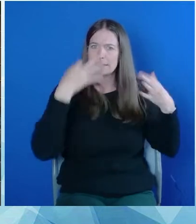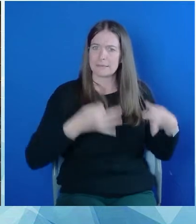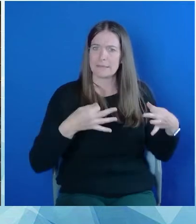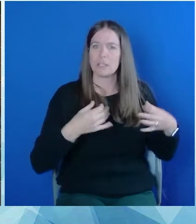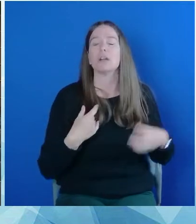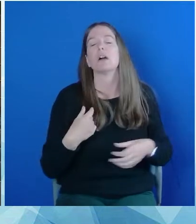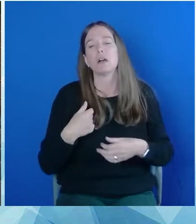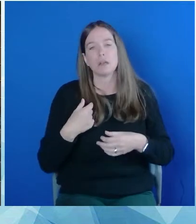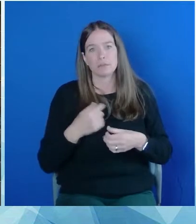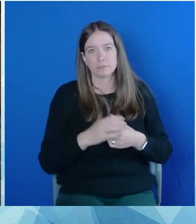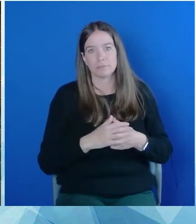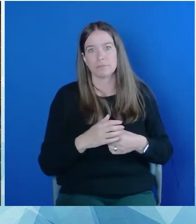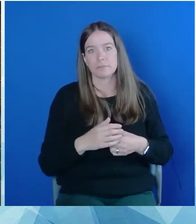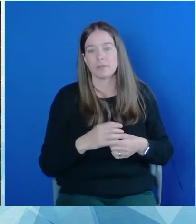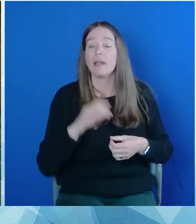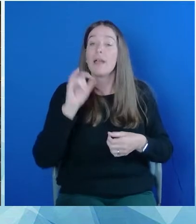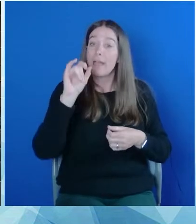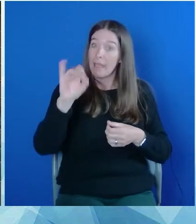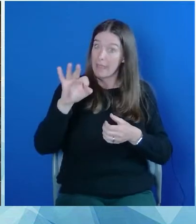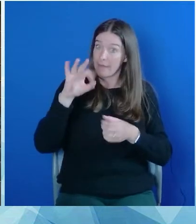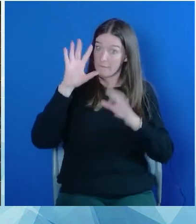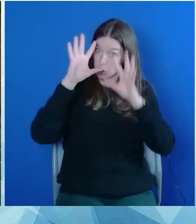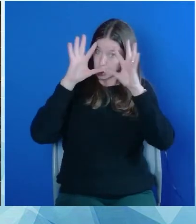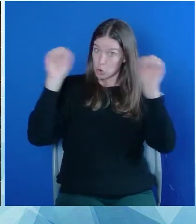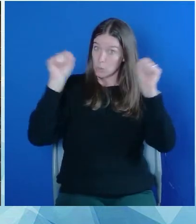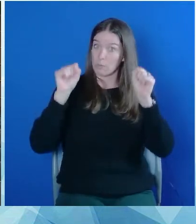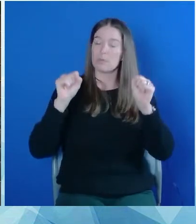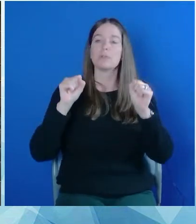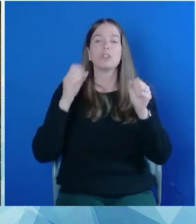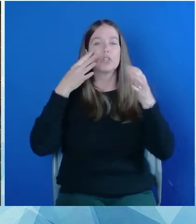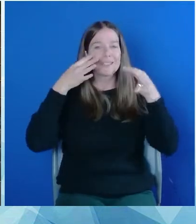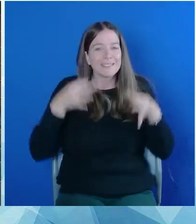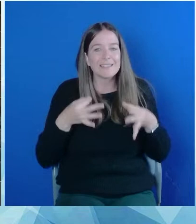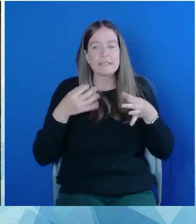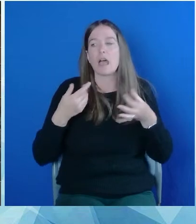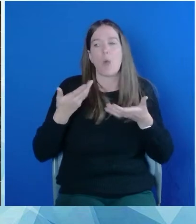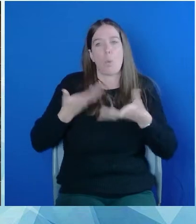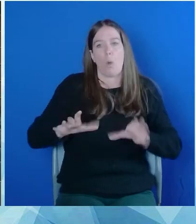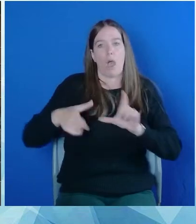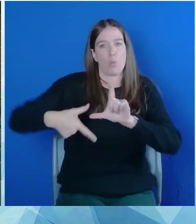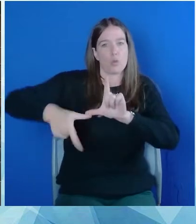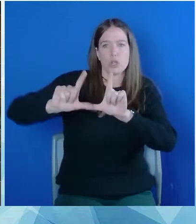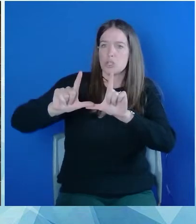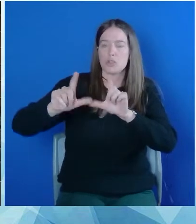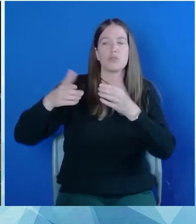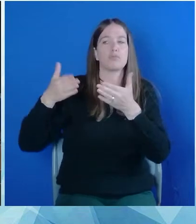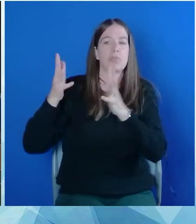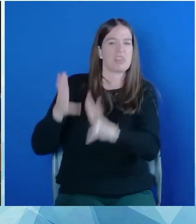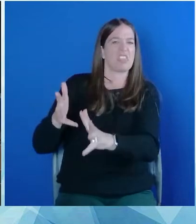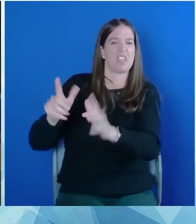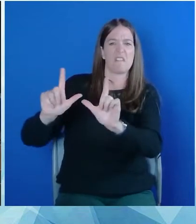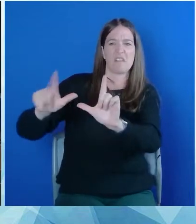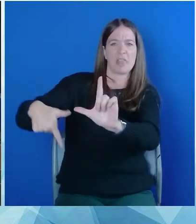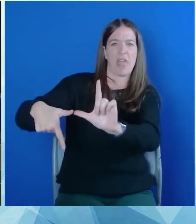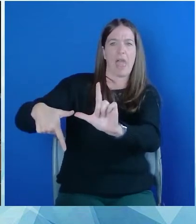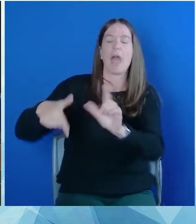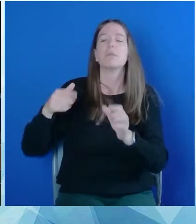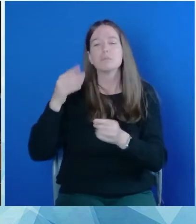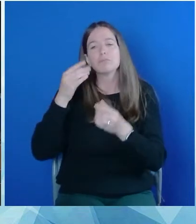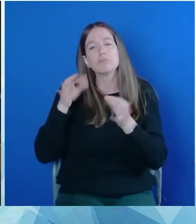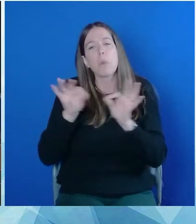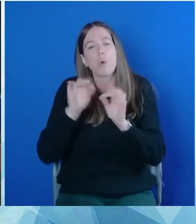does intend to not renew a contract or let it lapse, to just let the board know. Thank you for your time. Thank